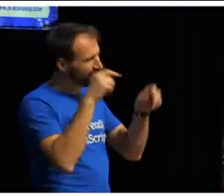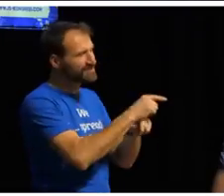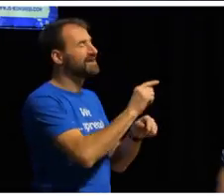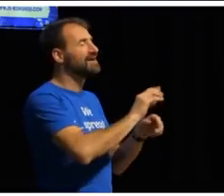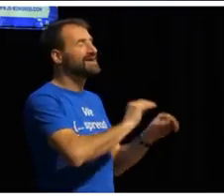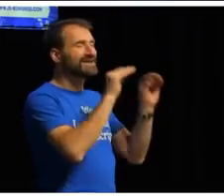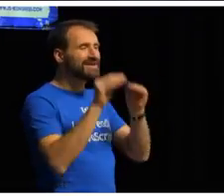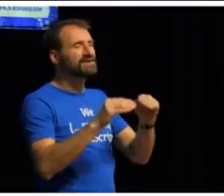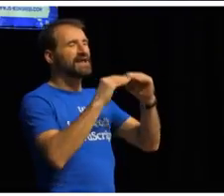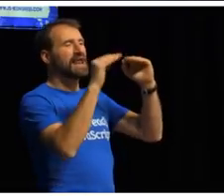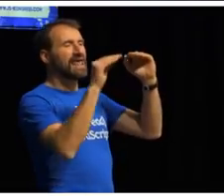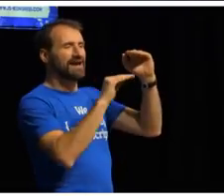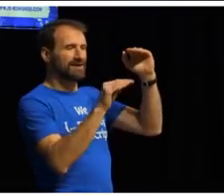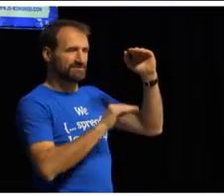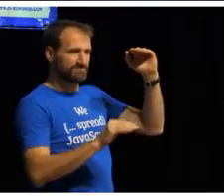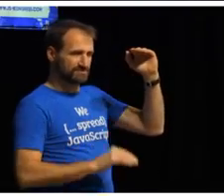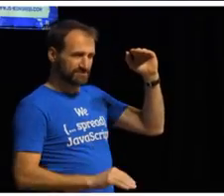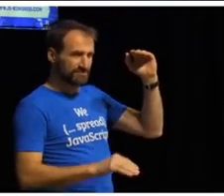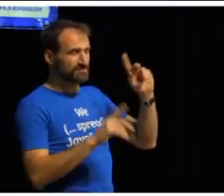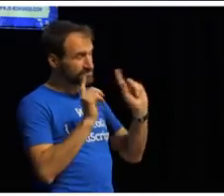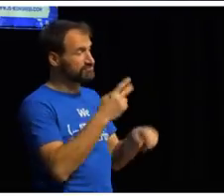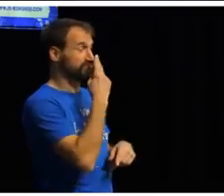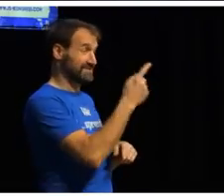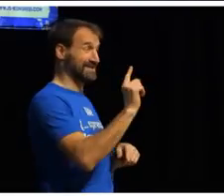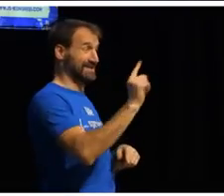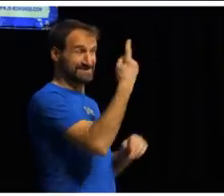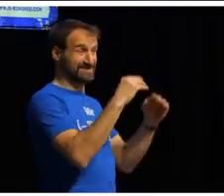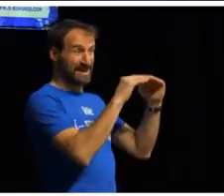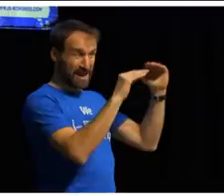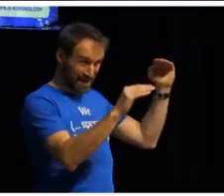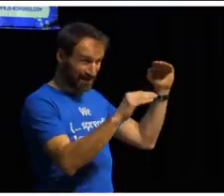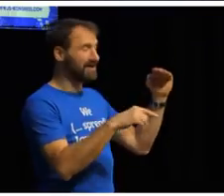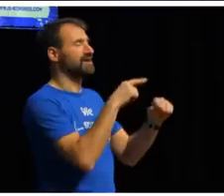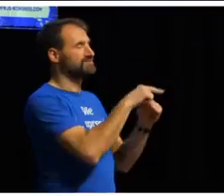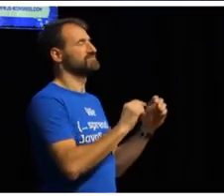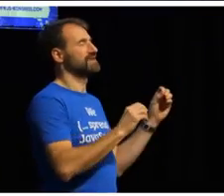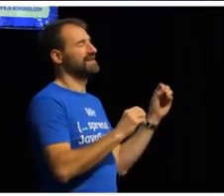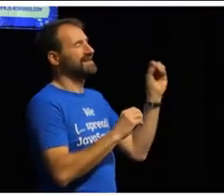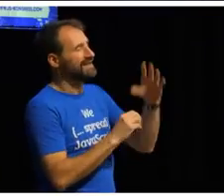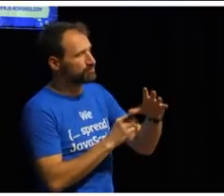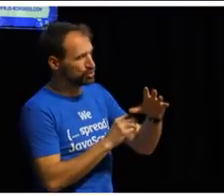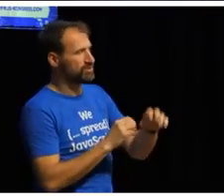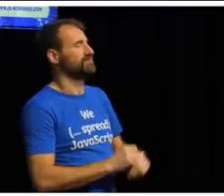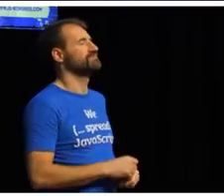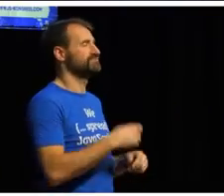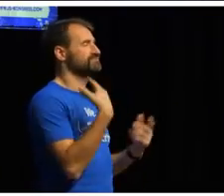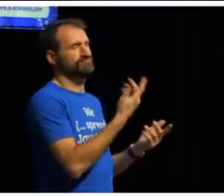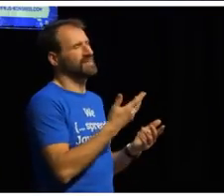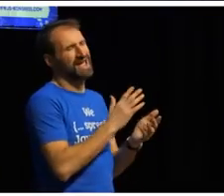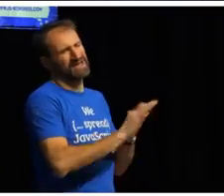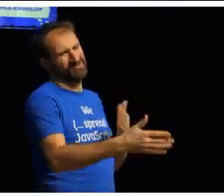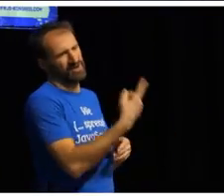lot. So the first layer typically is input. And in our case, that is very, very simple because we're just piping things